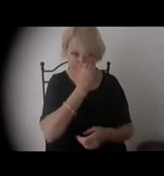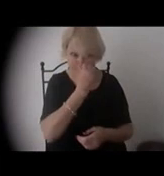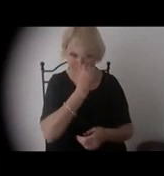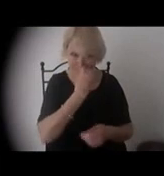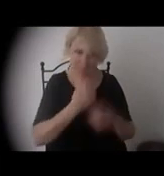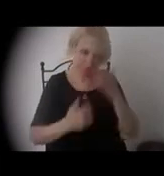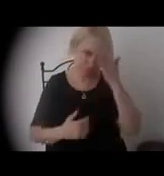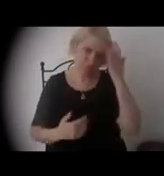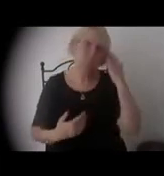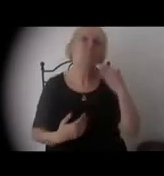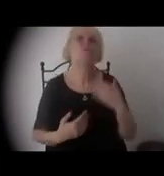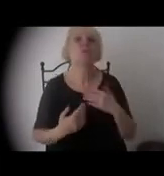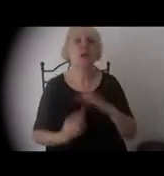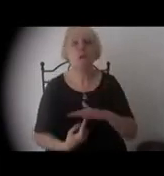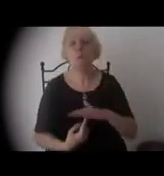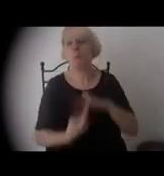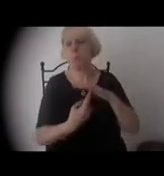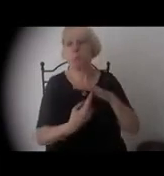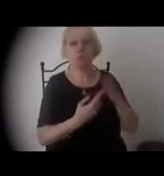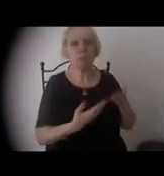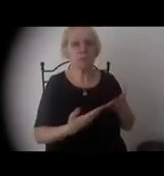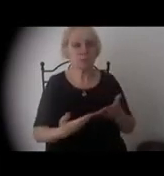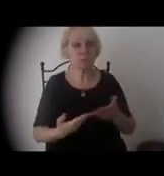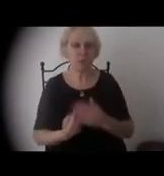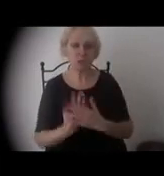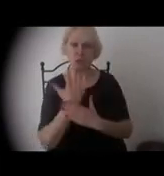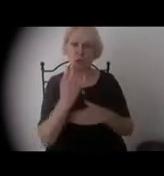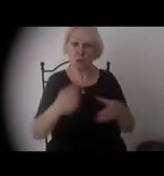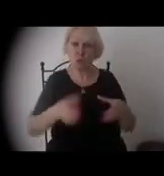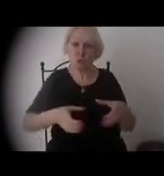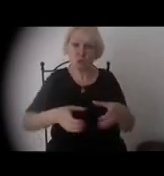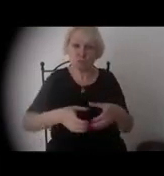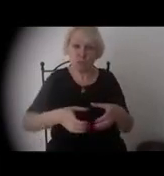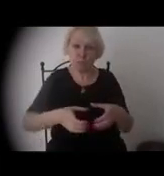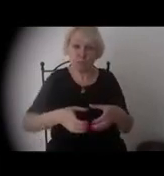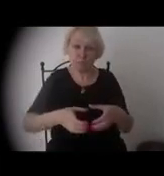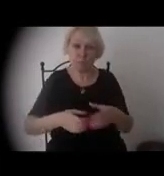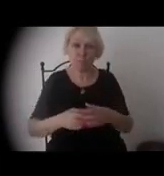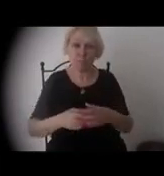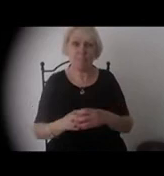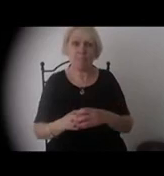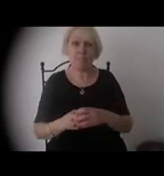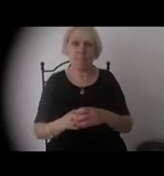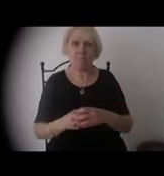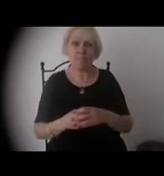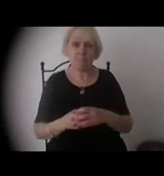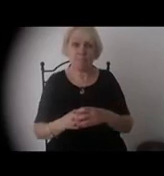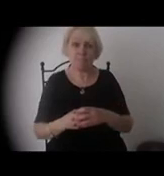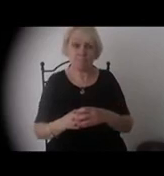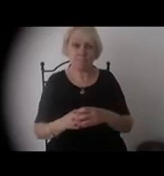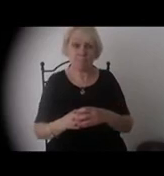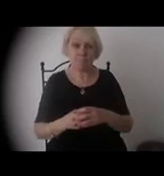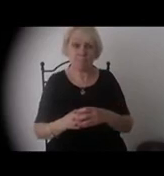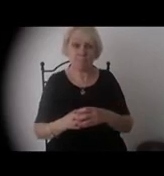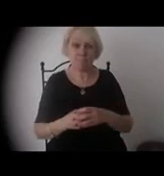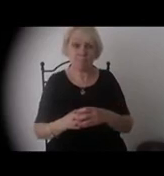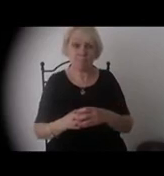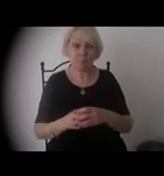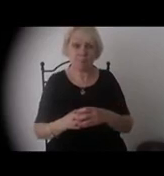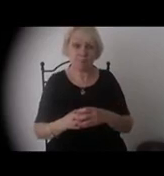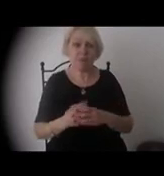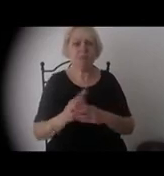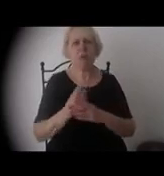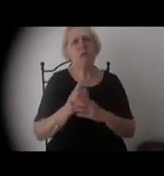kind of important part of the service is a new team which is in development, which is in the first year of a 2-year